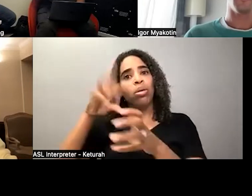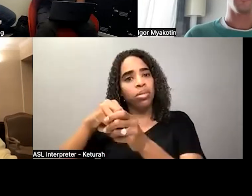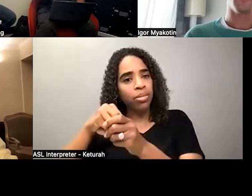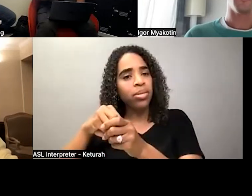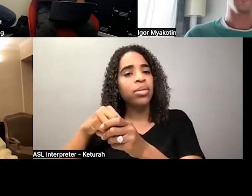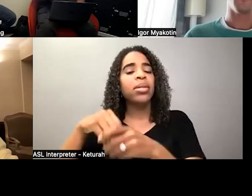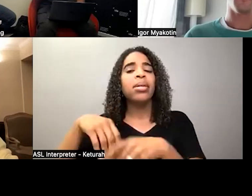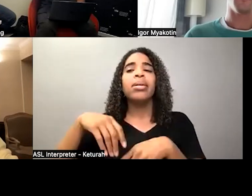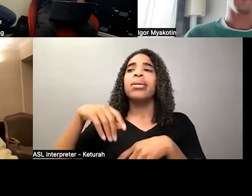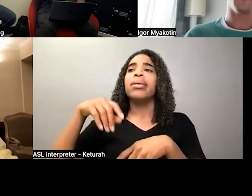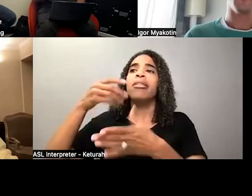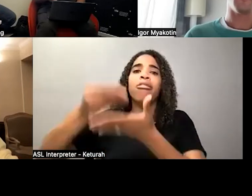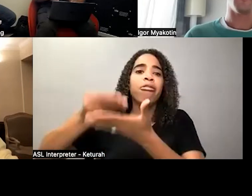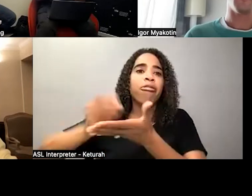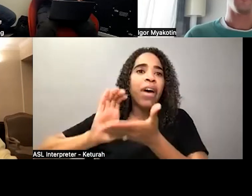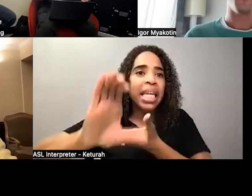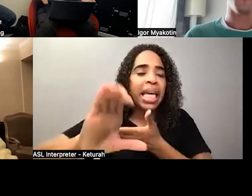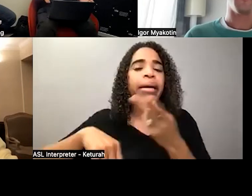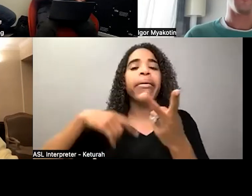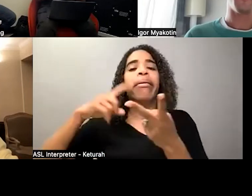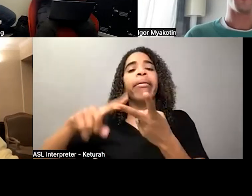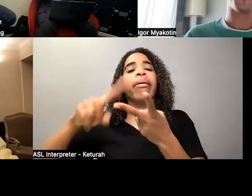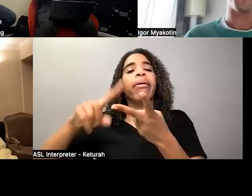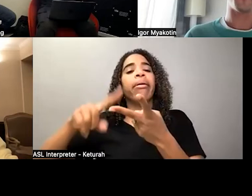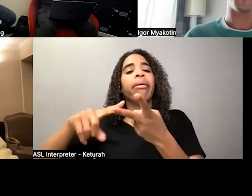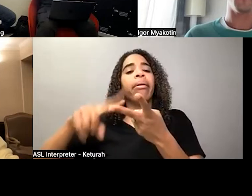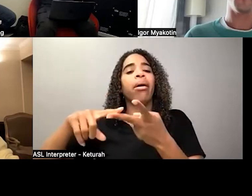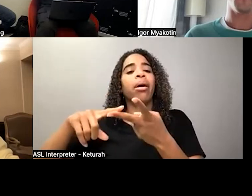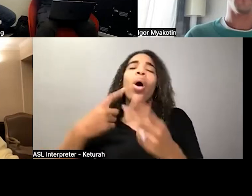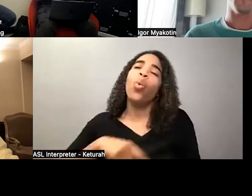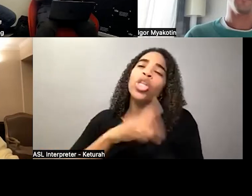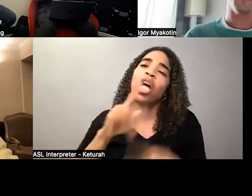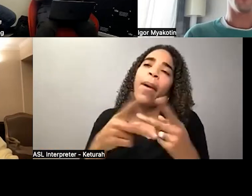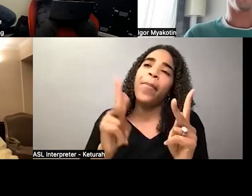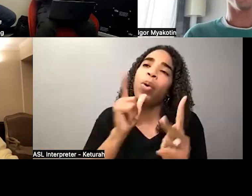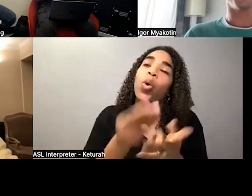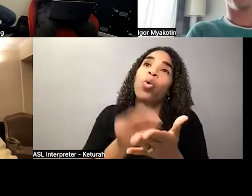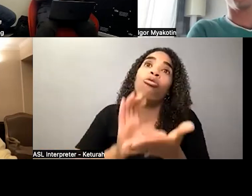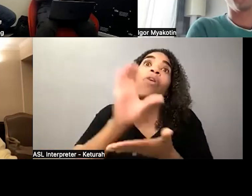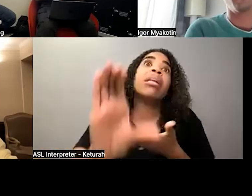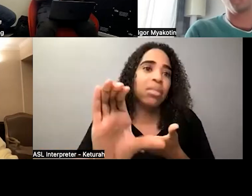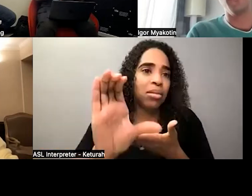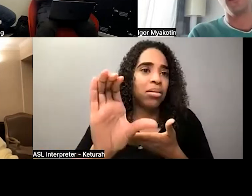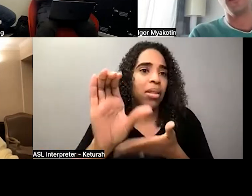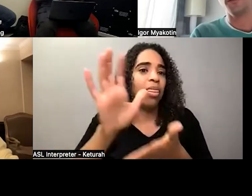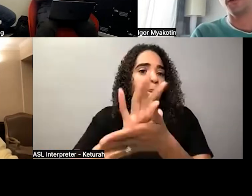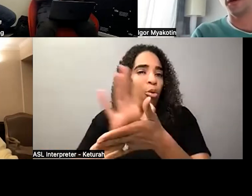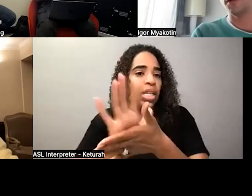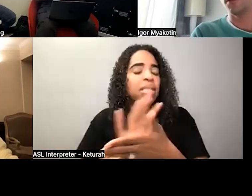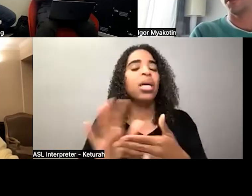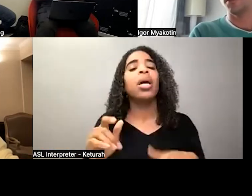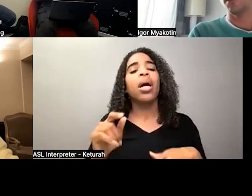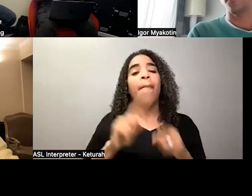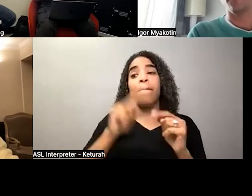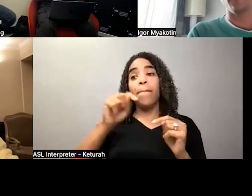Program funders to a lesser extent, but let's all, we've been speaking about funders a lot, but programmers, what do you wish programmers understood about